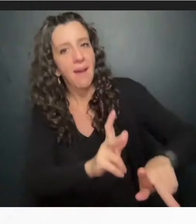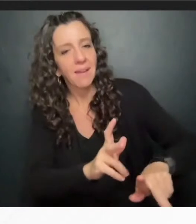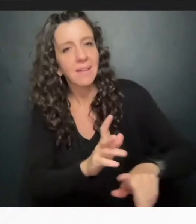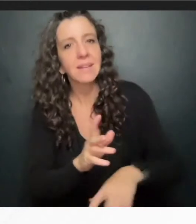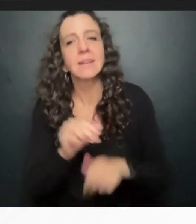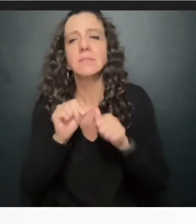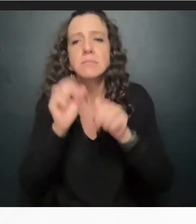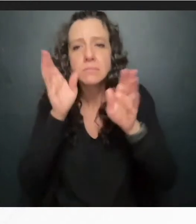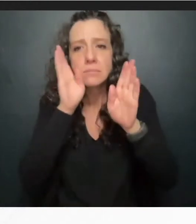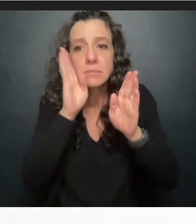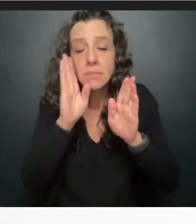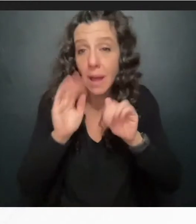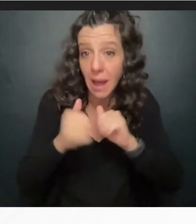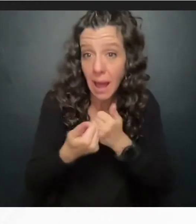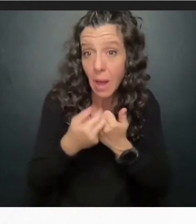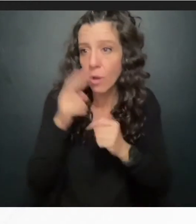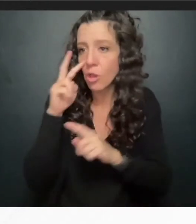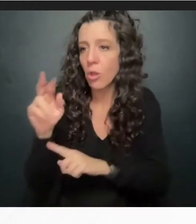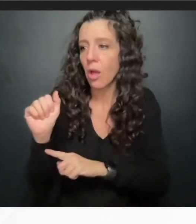informed by going to